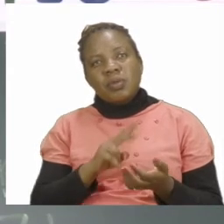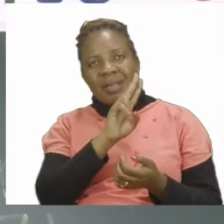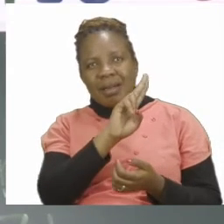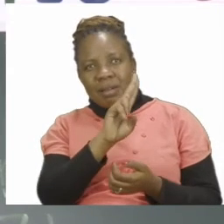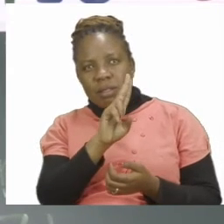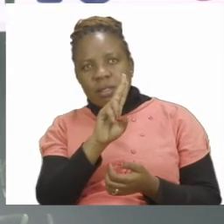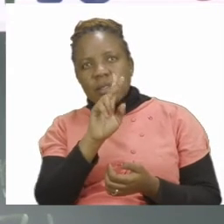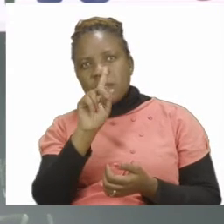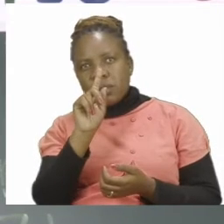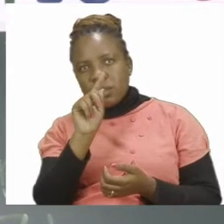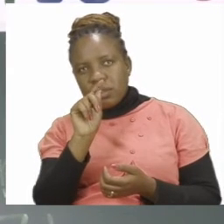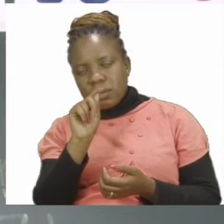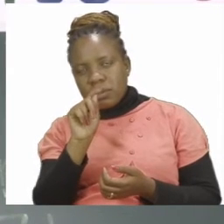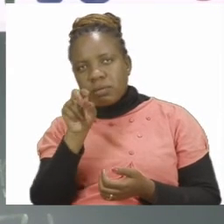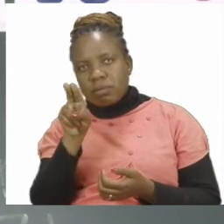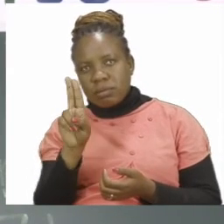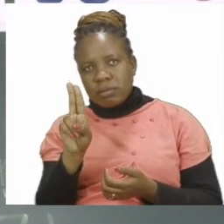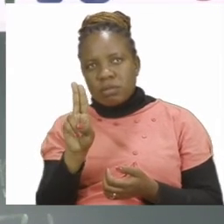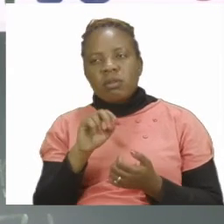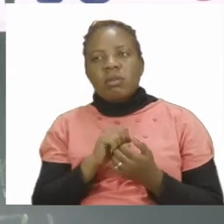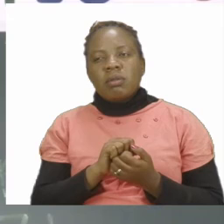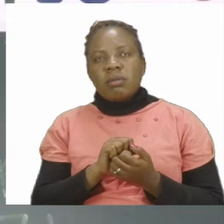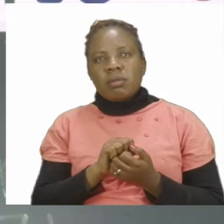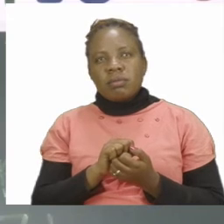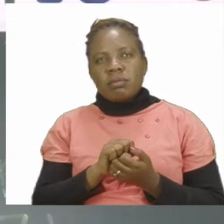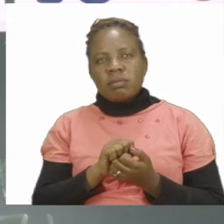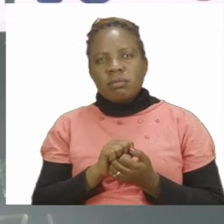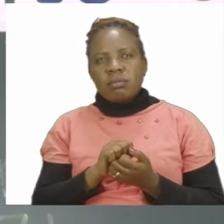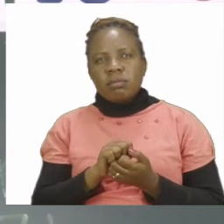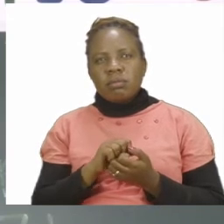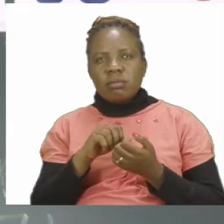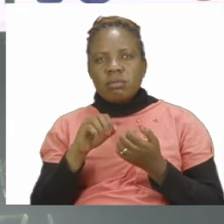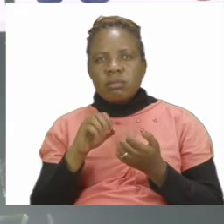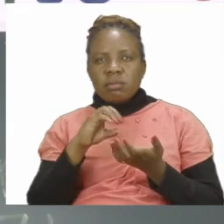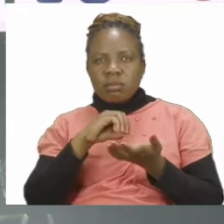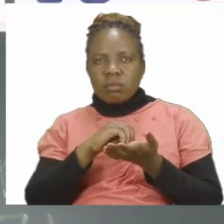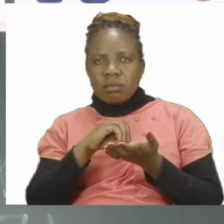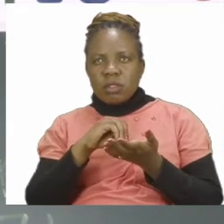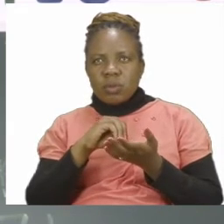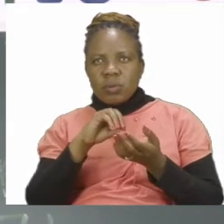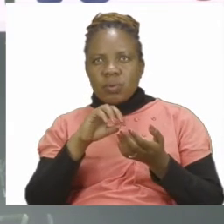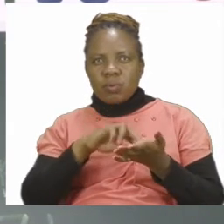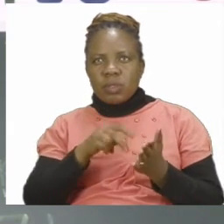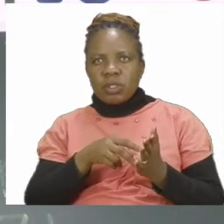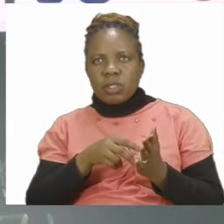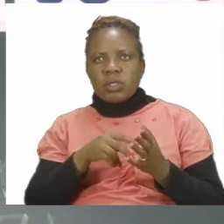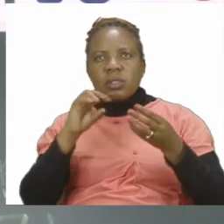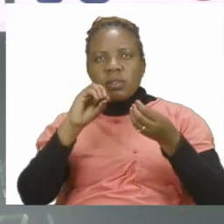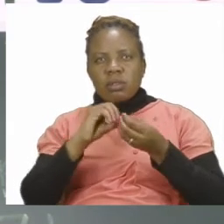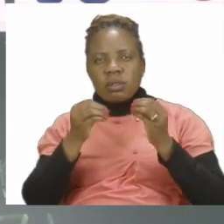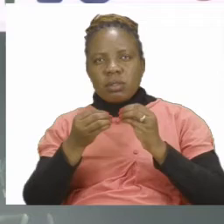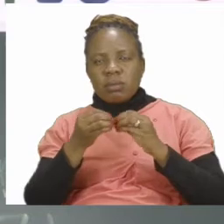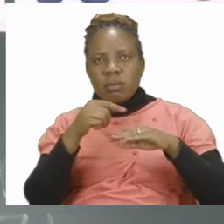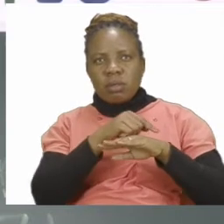tens, units. Right. So if our 100th digit is